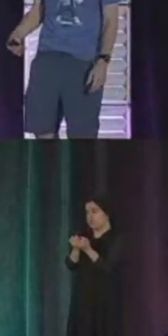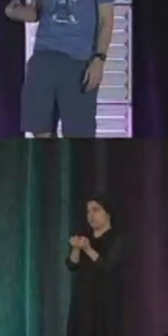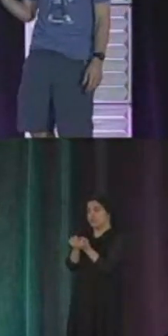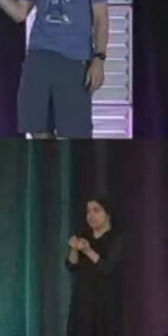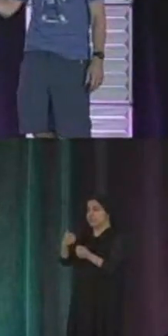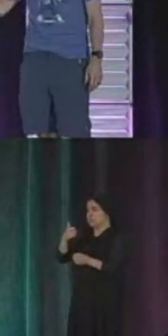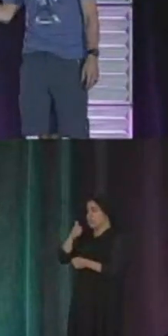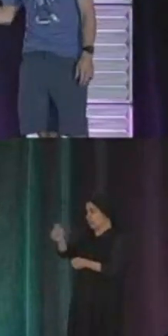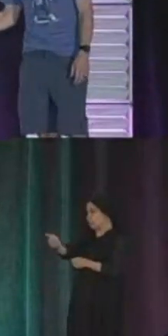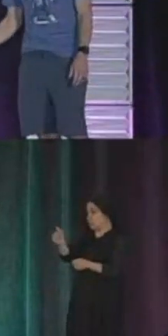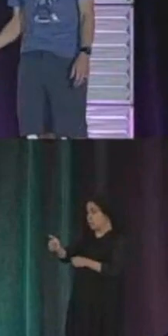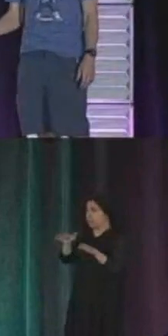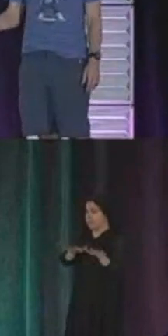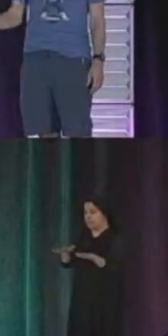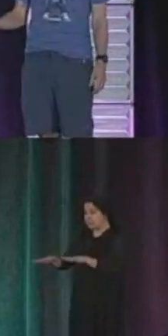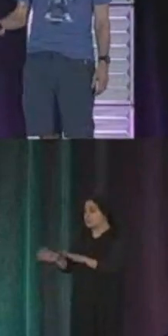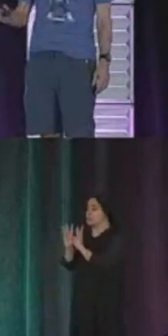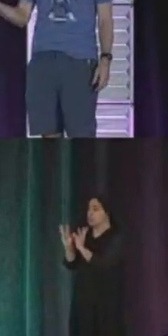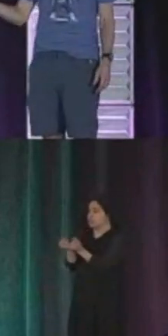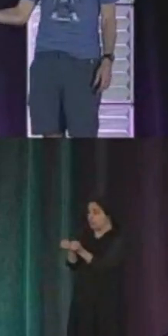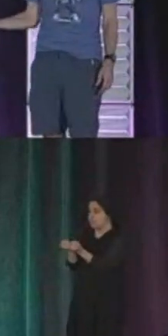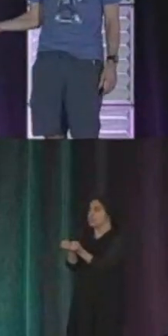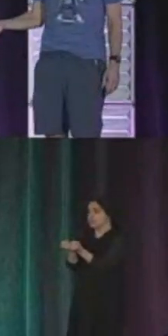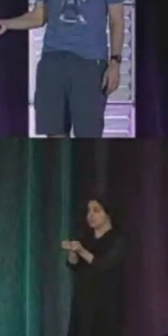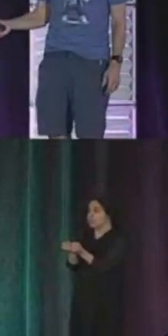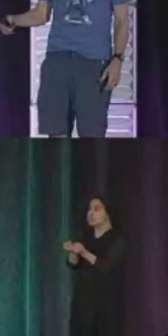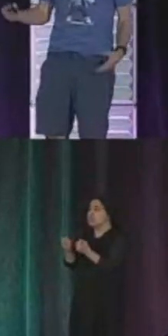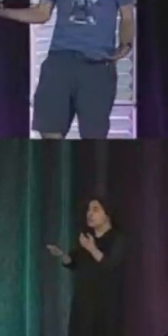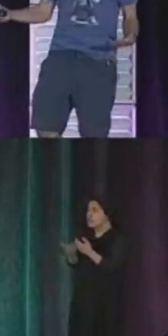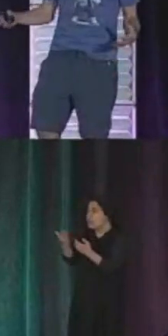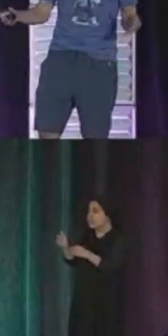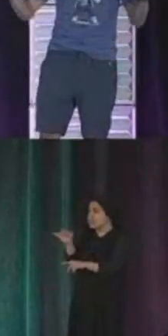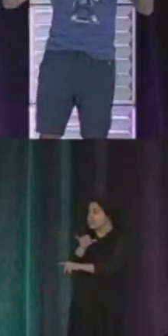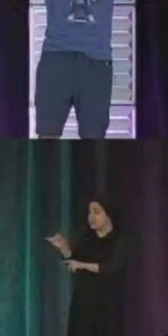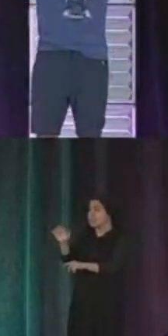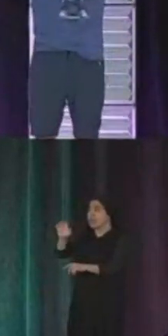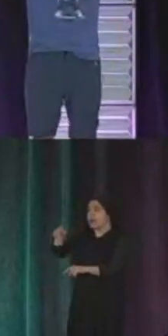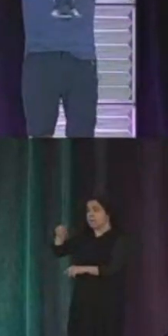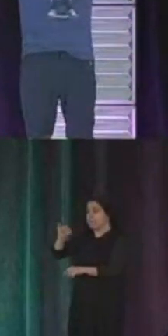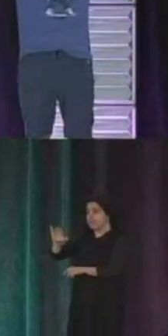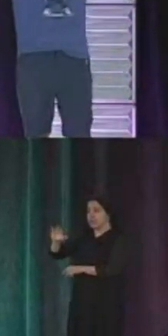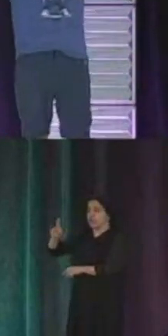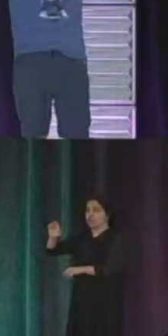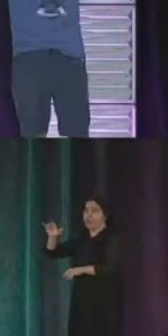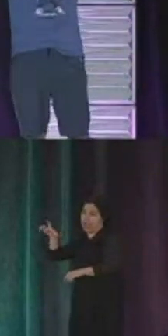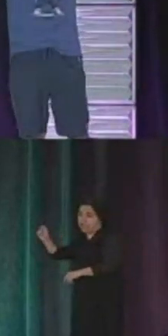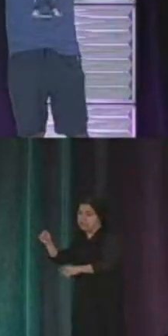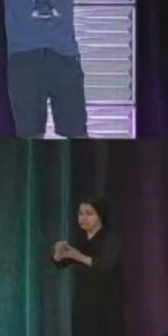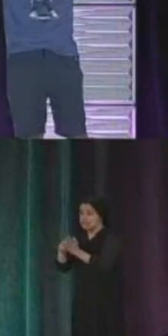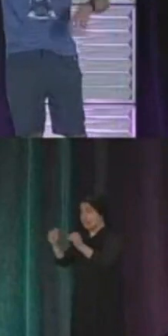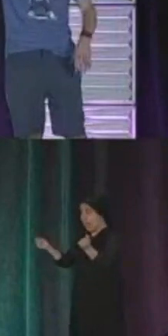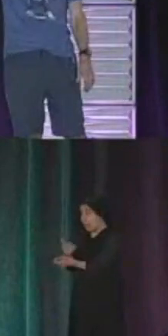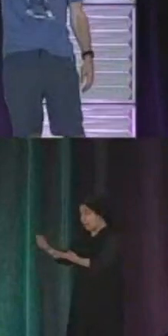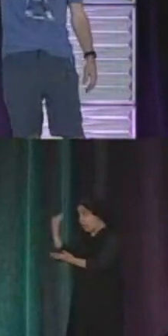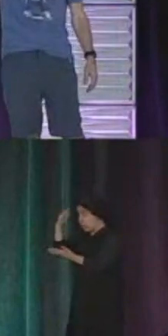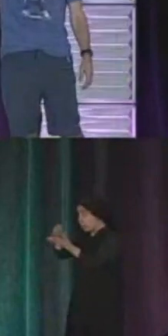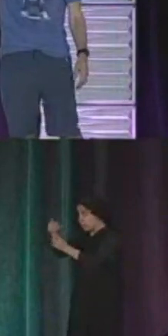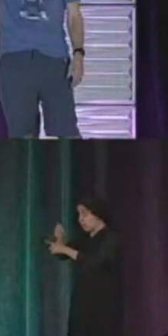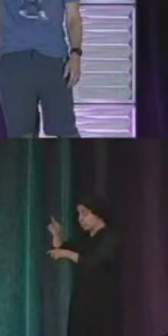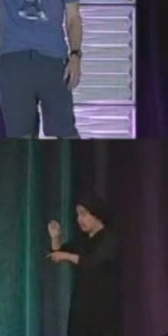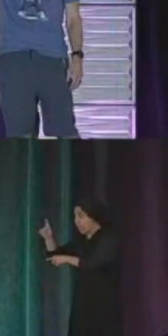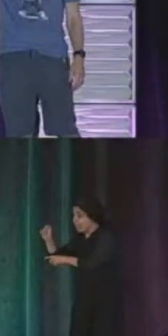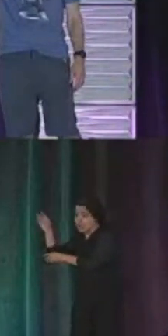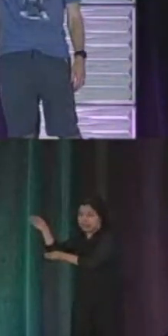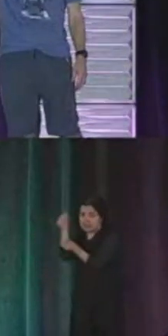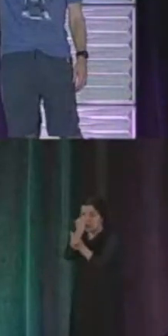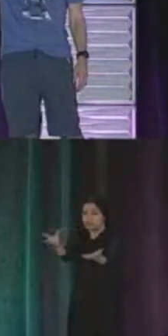self-paced workshops. So actually, it's very similar to Epic React, which is like take everything I know about React and give it to you. How many of you